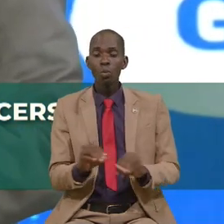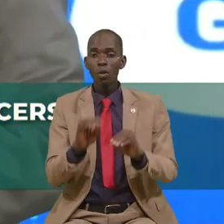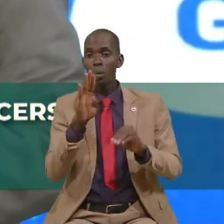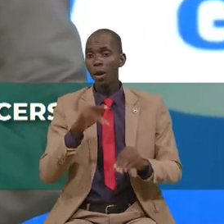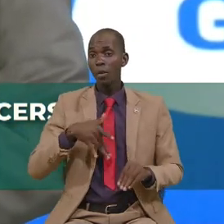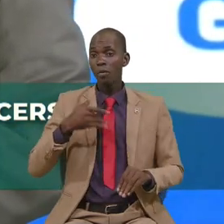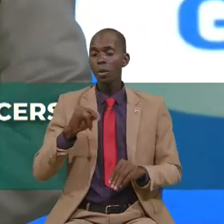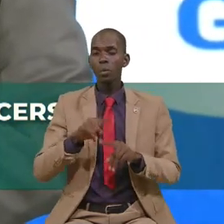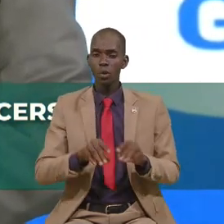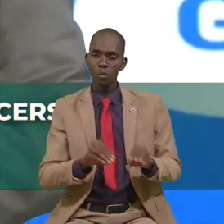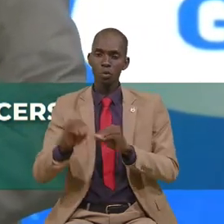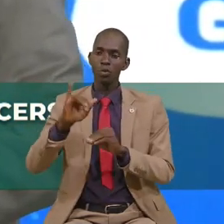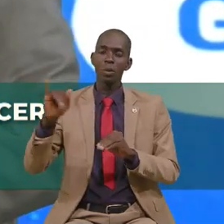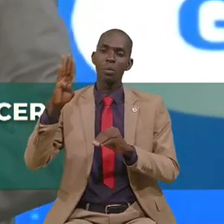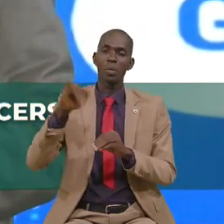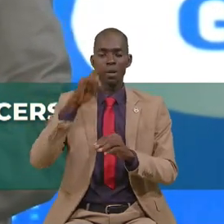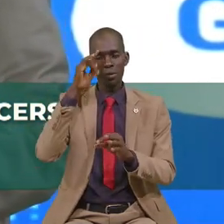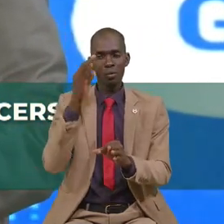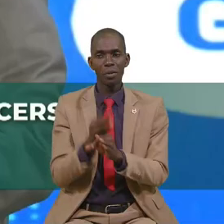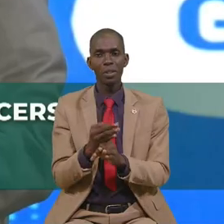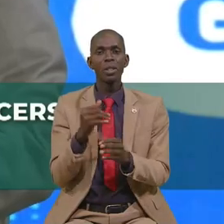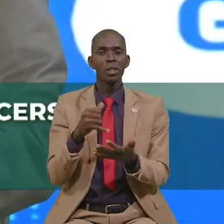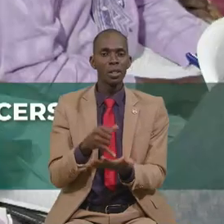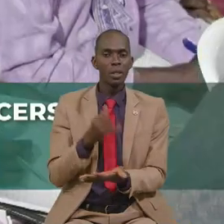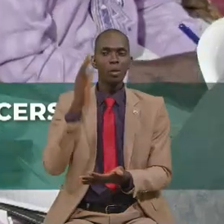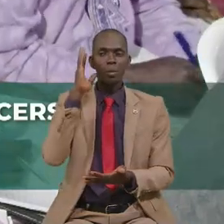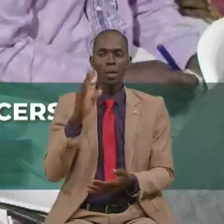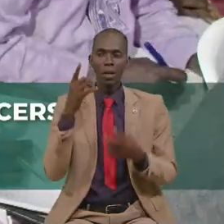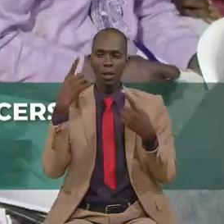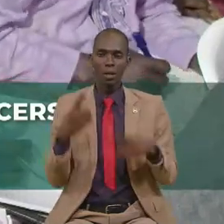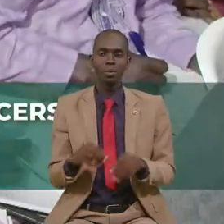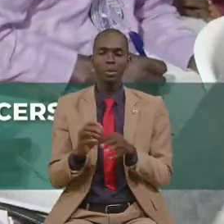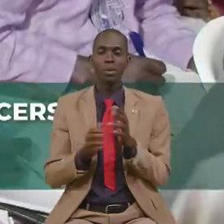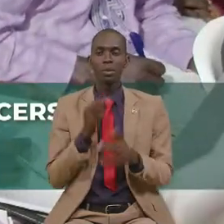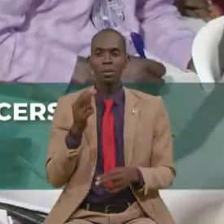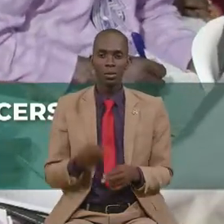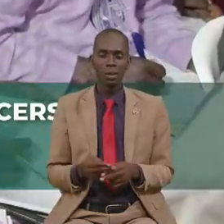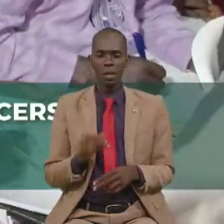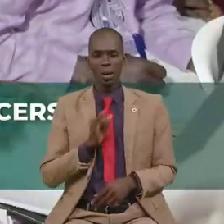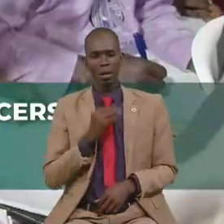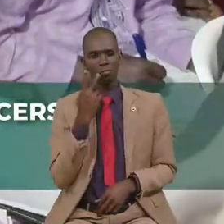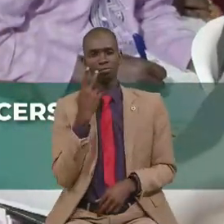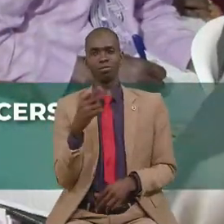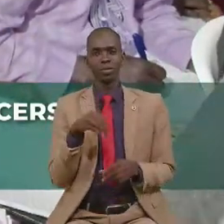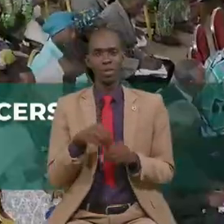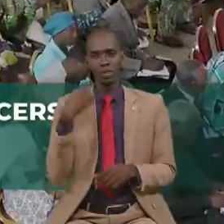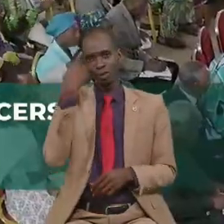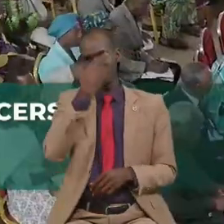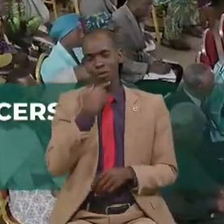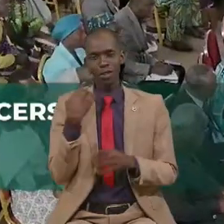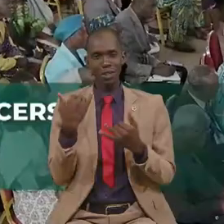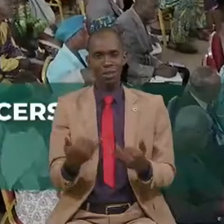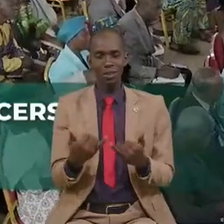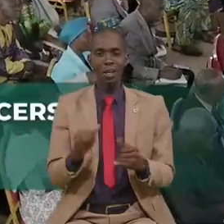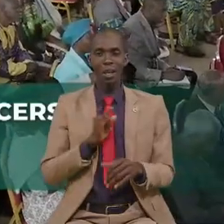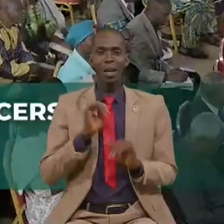faith. Amen. It will happen. Amen. I see it on your face already. Amen. I see it